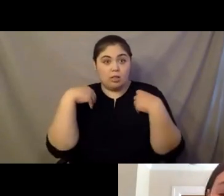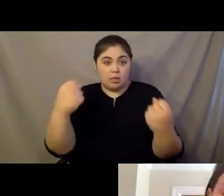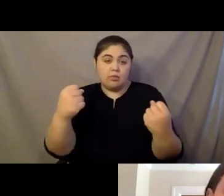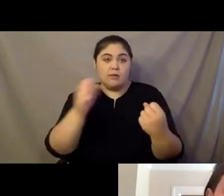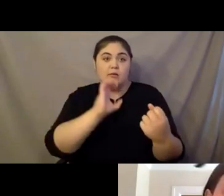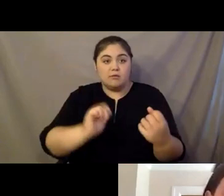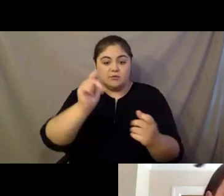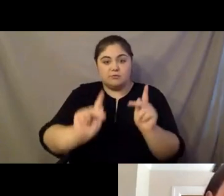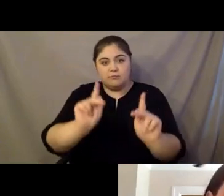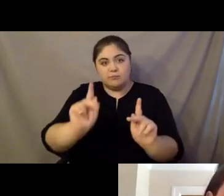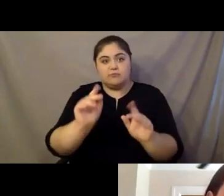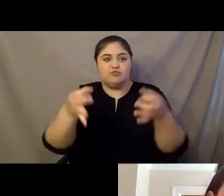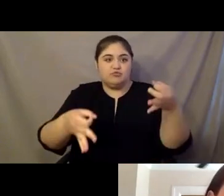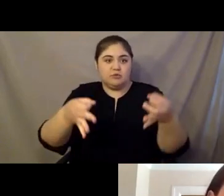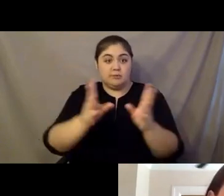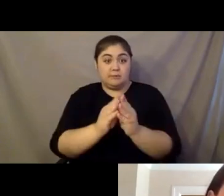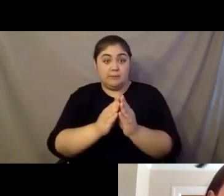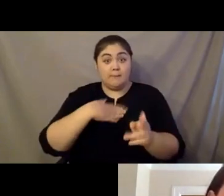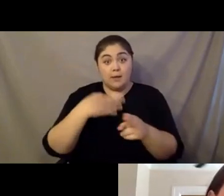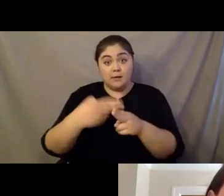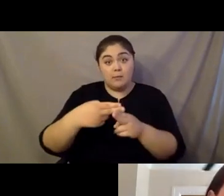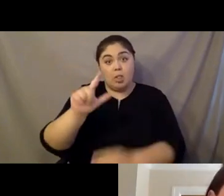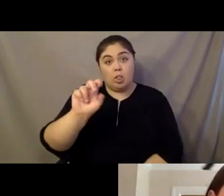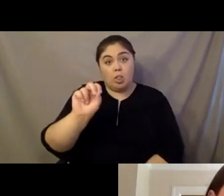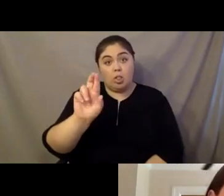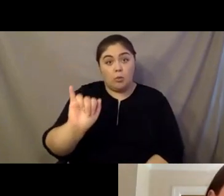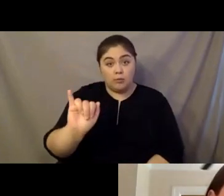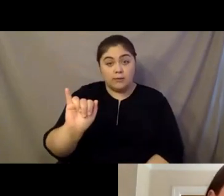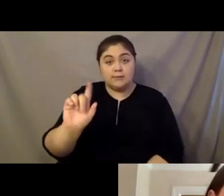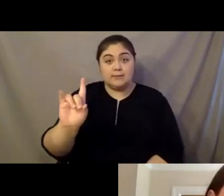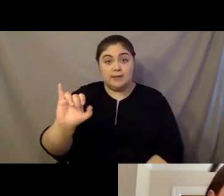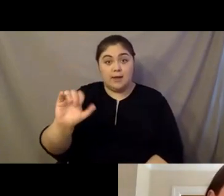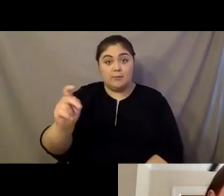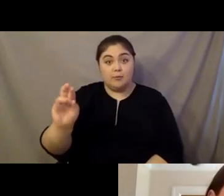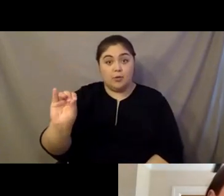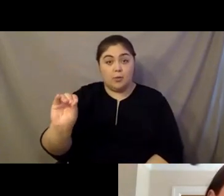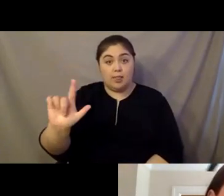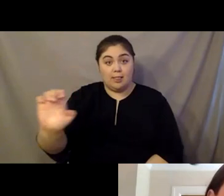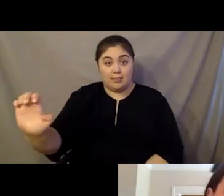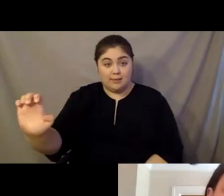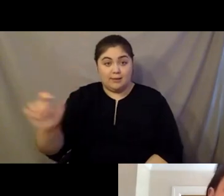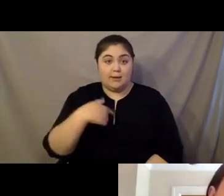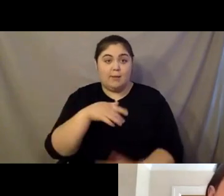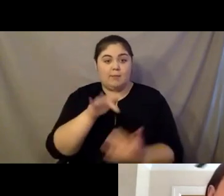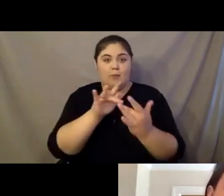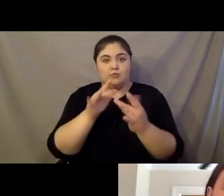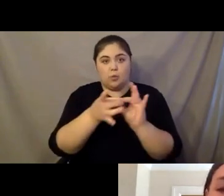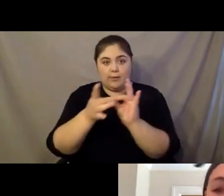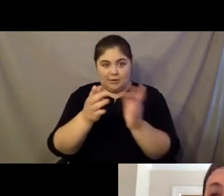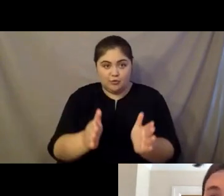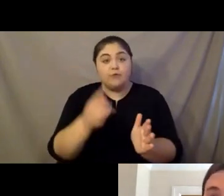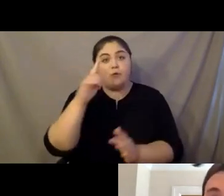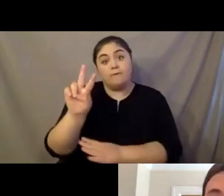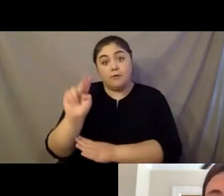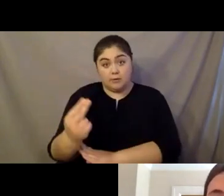Committee. My name is Lori DiCaprio-Lee, and I am the ID Theft and Outreach Coordinator at Vera House. Before we